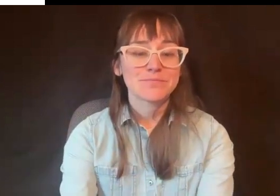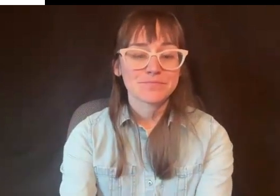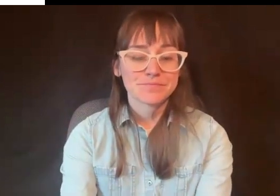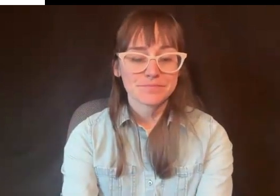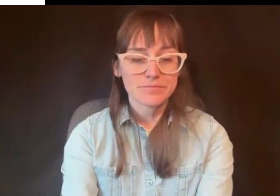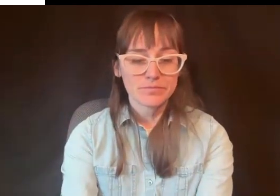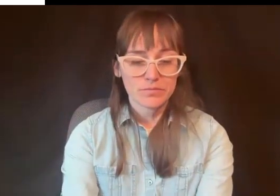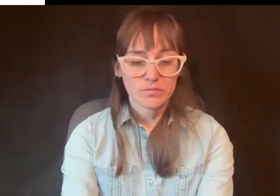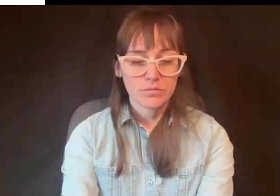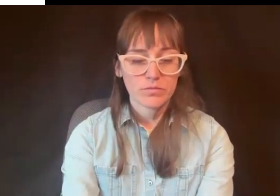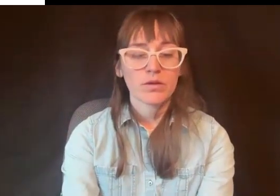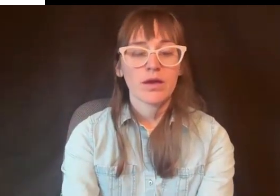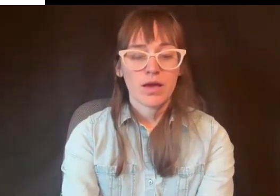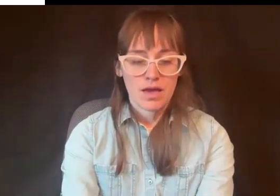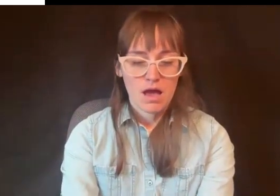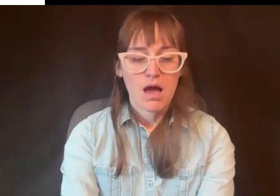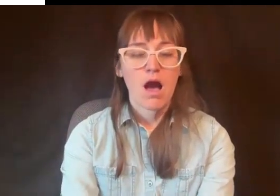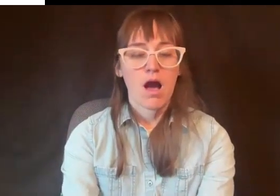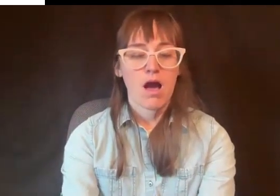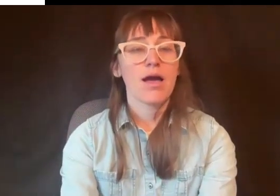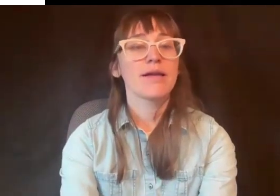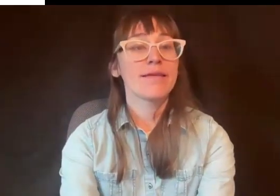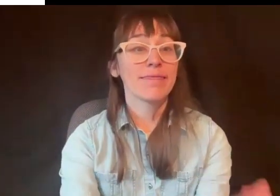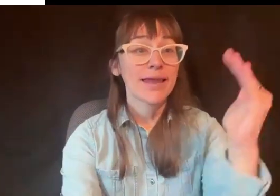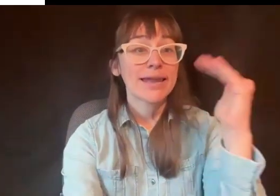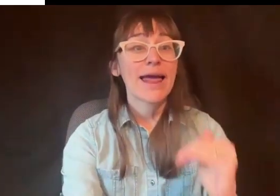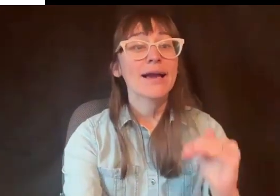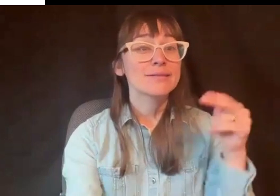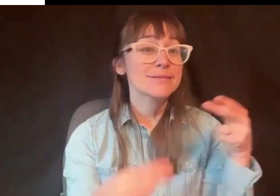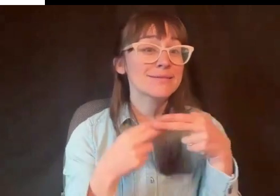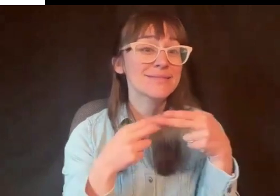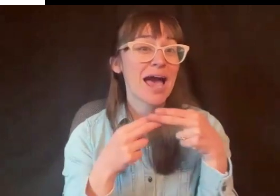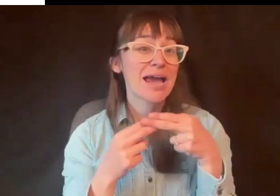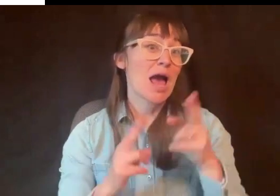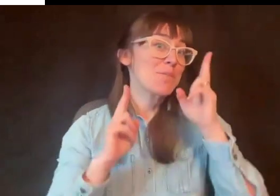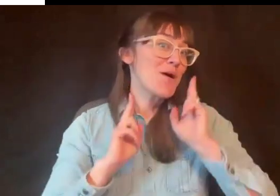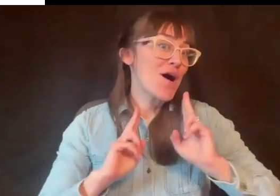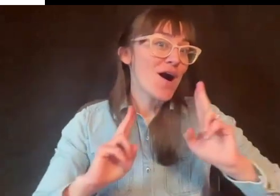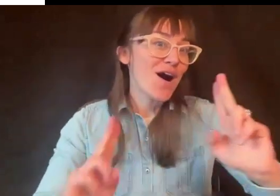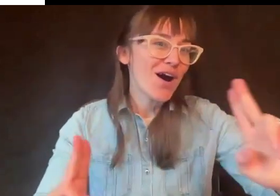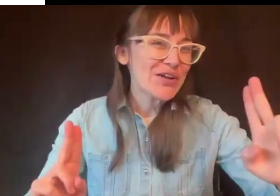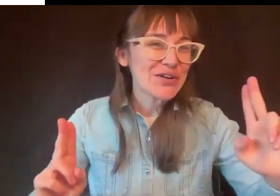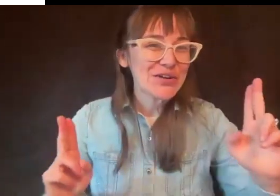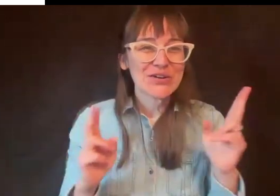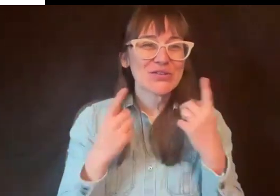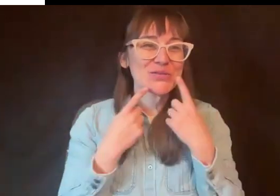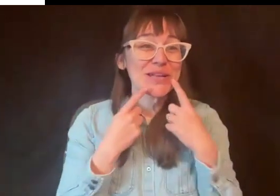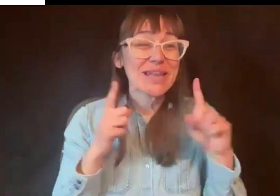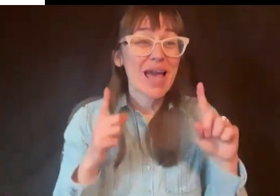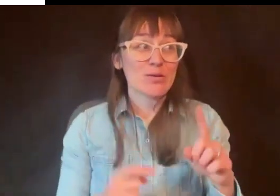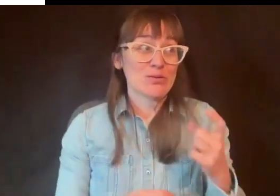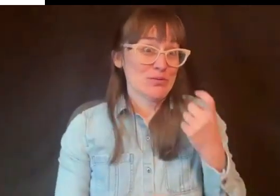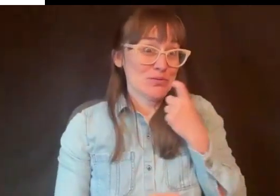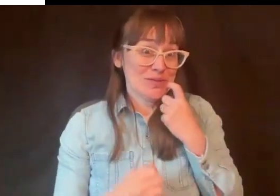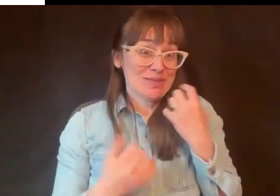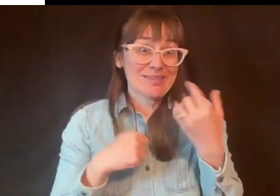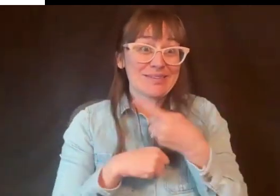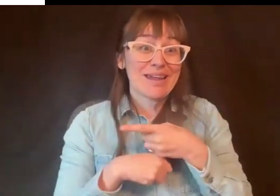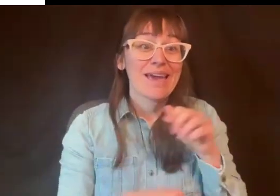So if we go to the next slide, it is my great honor to announce that earlier today, ACL posted